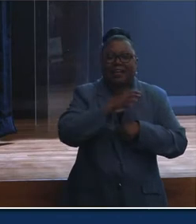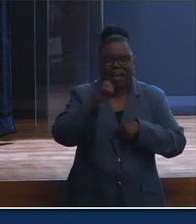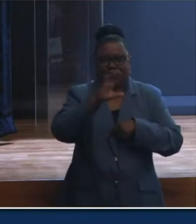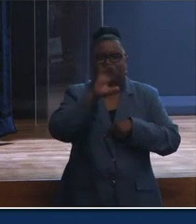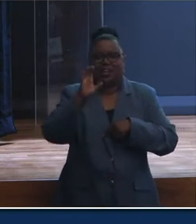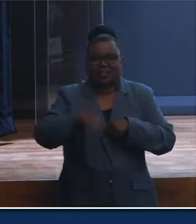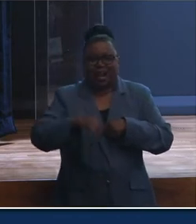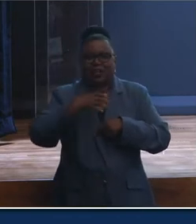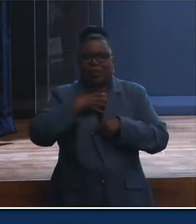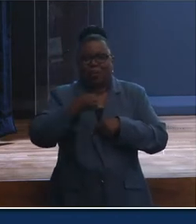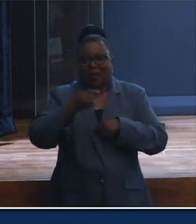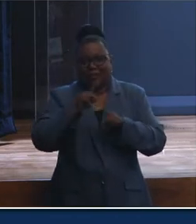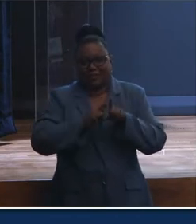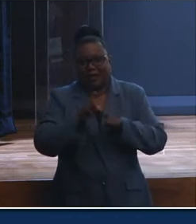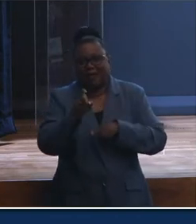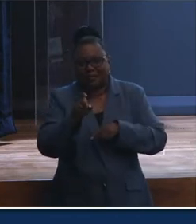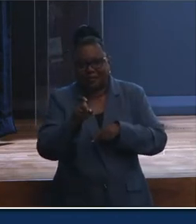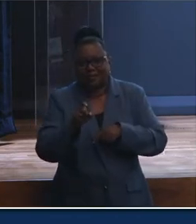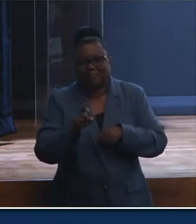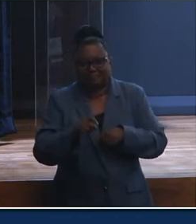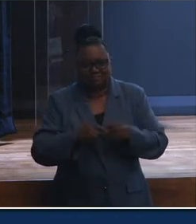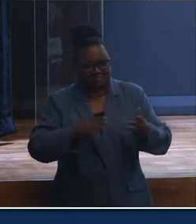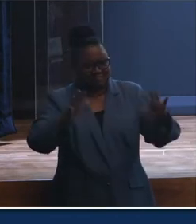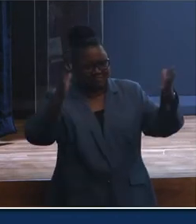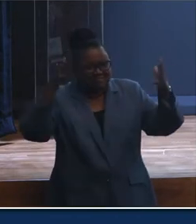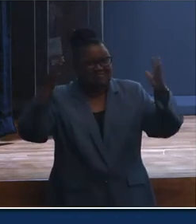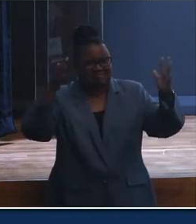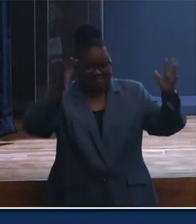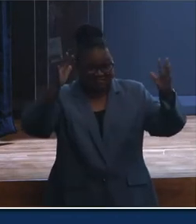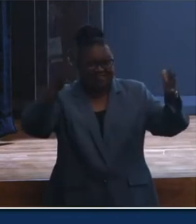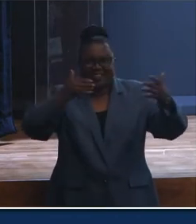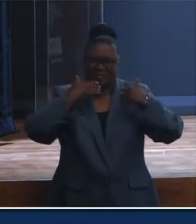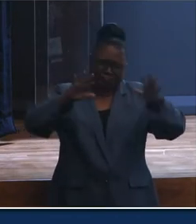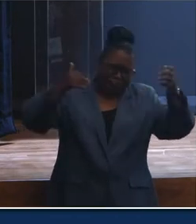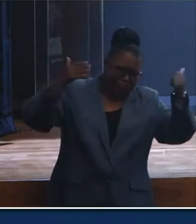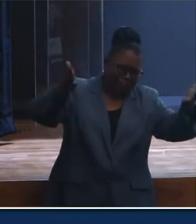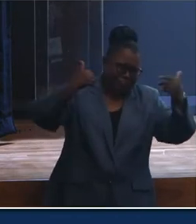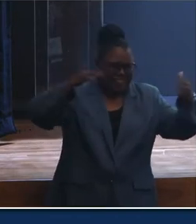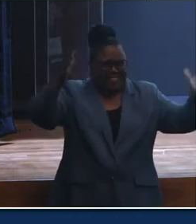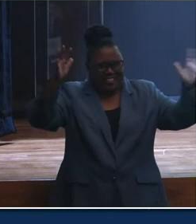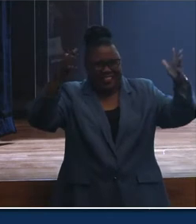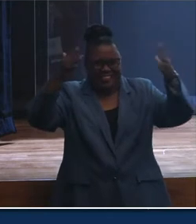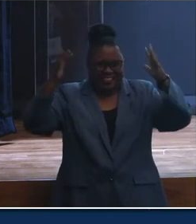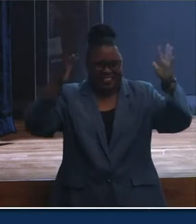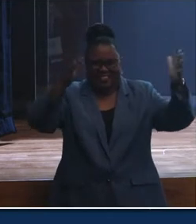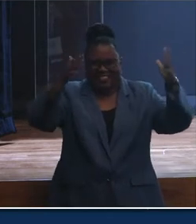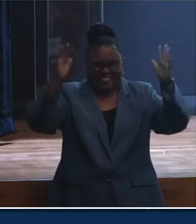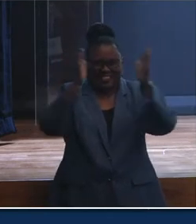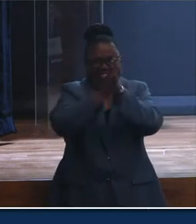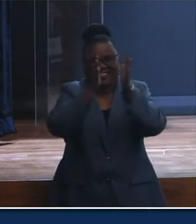the Chicago White Sox. Yep, let's give them a round of applause.